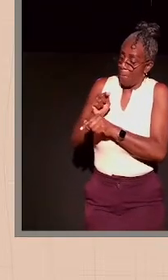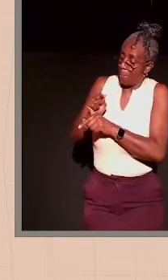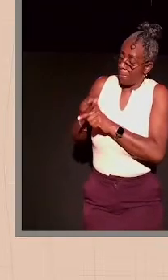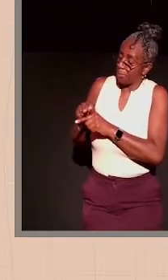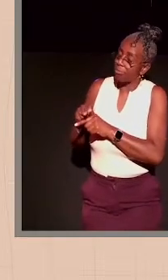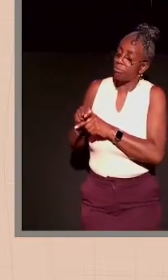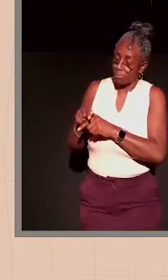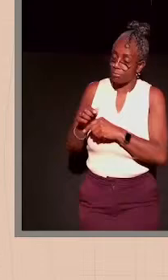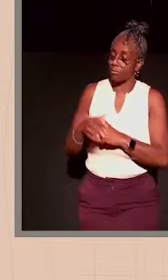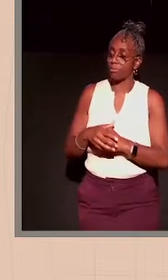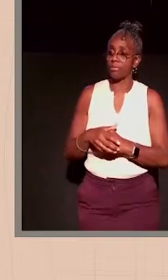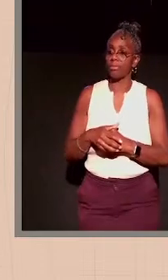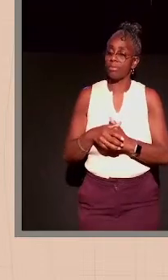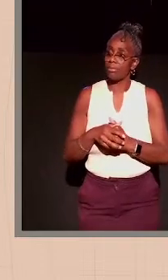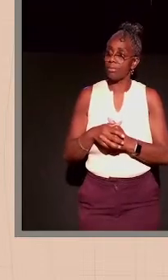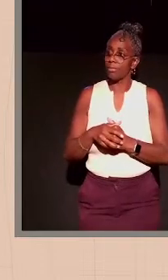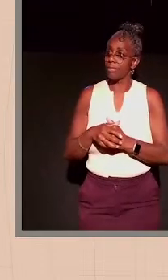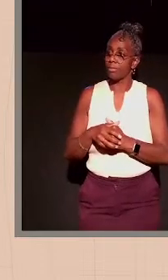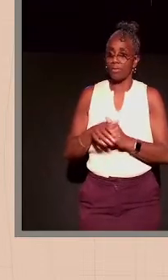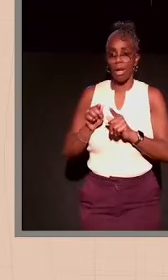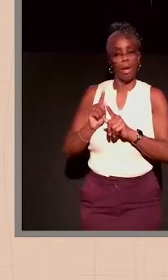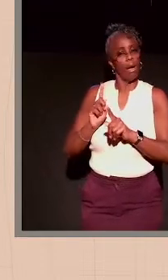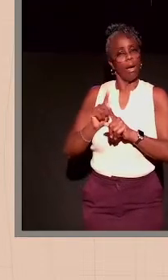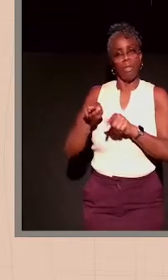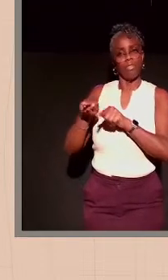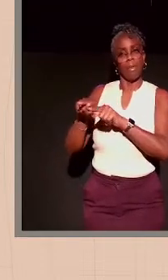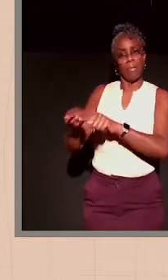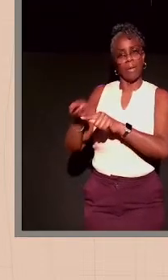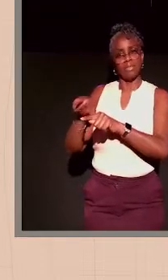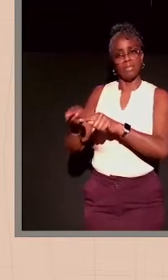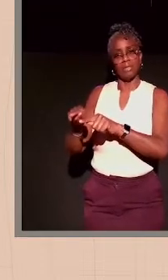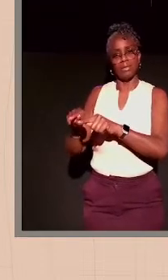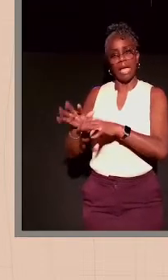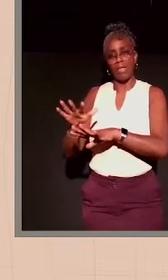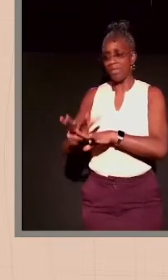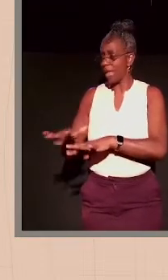To be specific, the buttons on the top row,